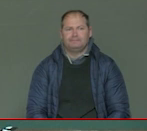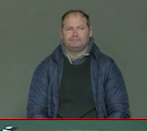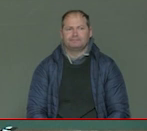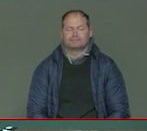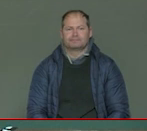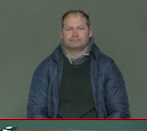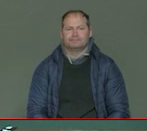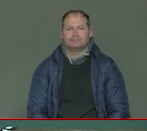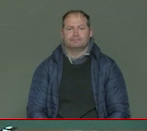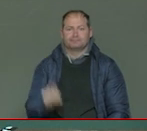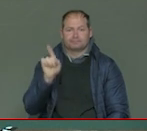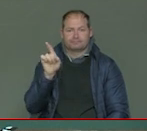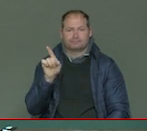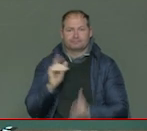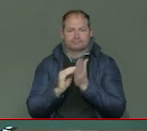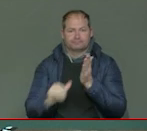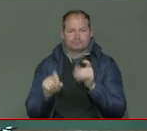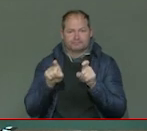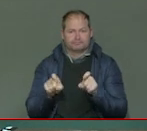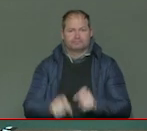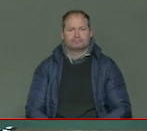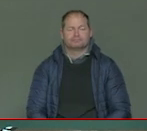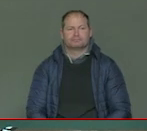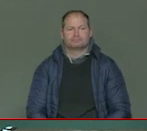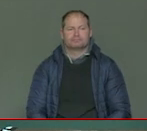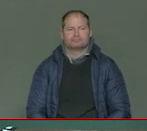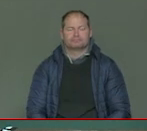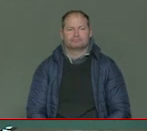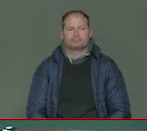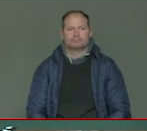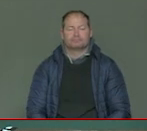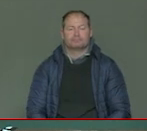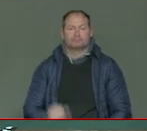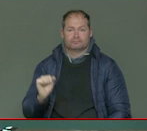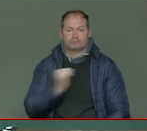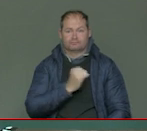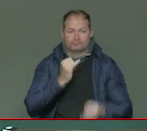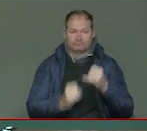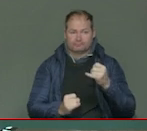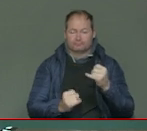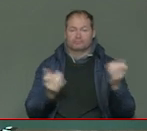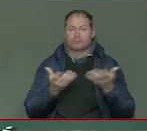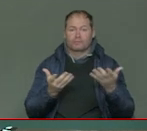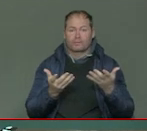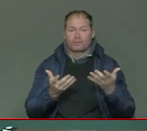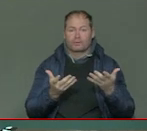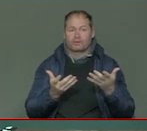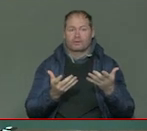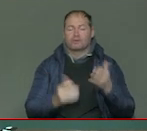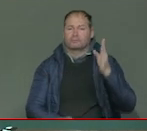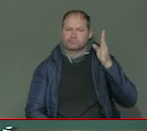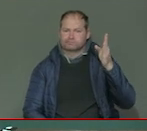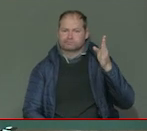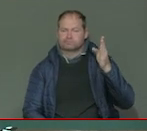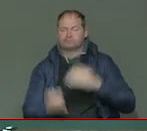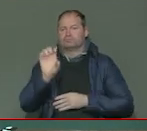2,900 in the CRJ. All right. So the errors that we make, we correct in here. If it's an